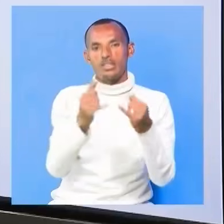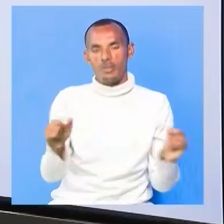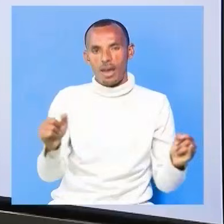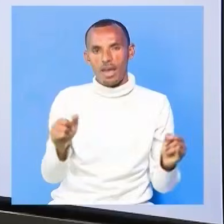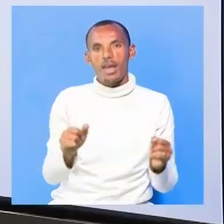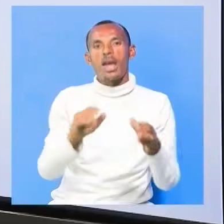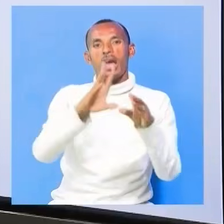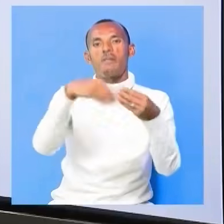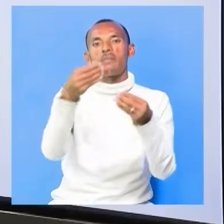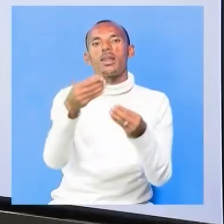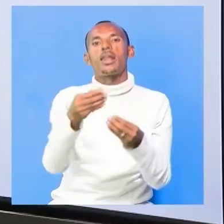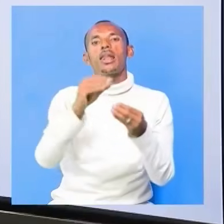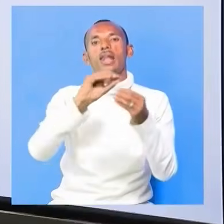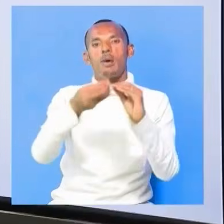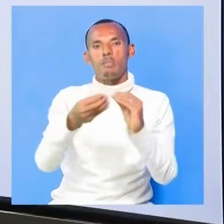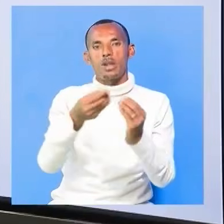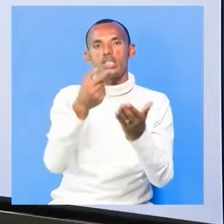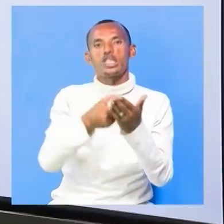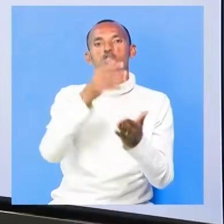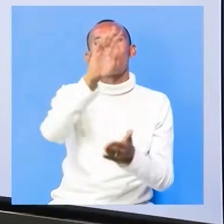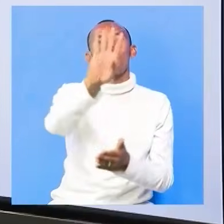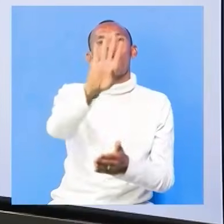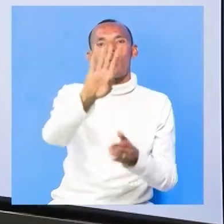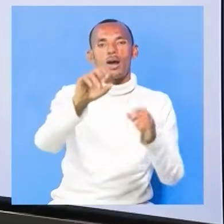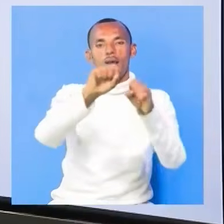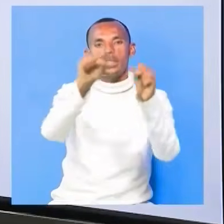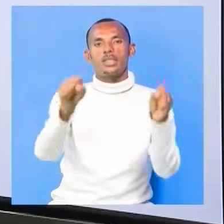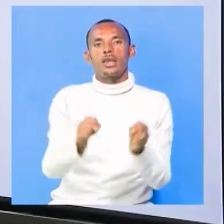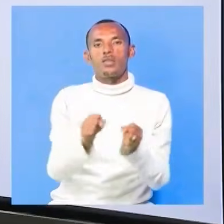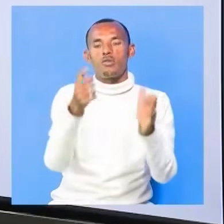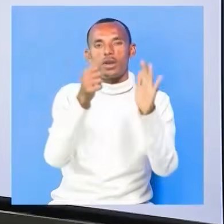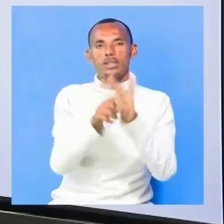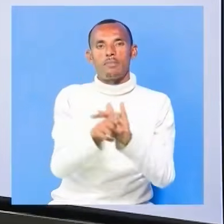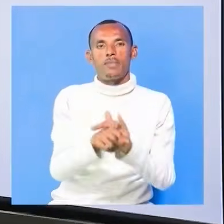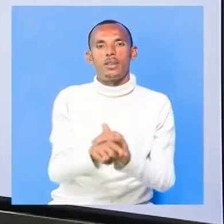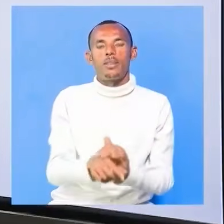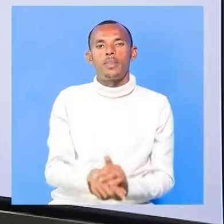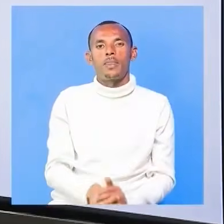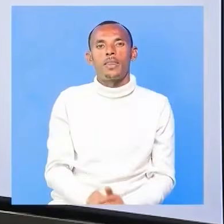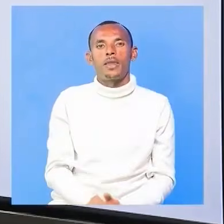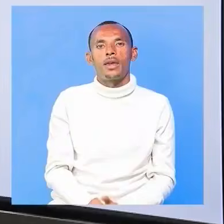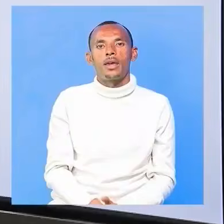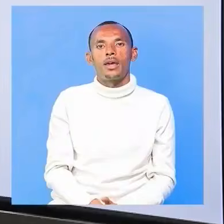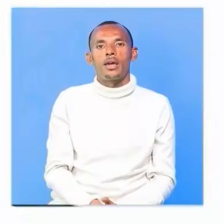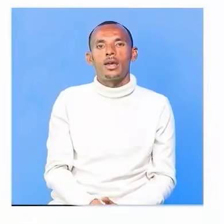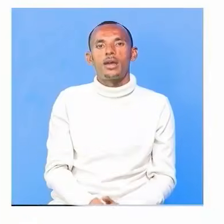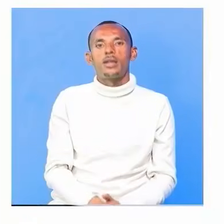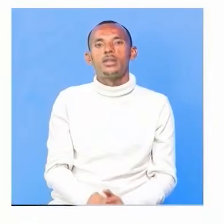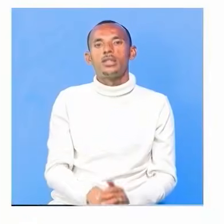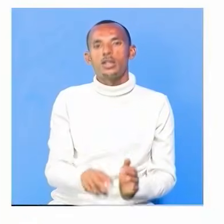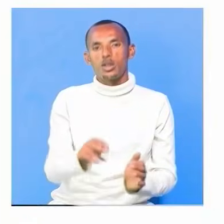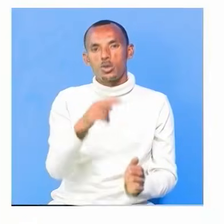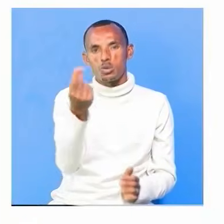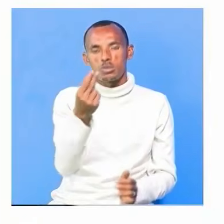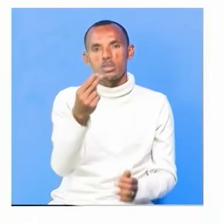the given numbers as these 4 sets. For example, take a